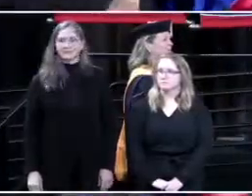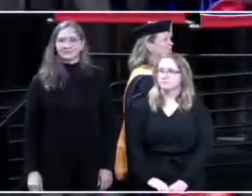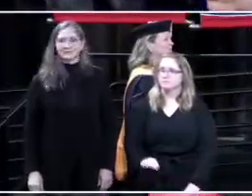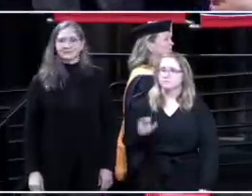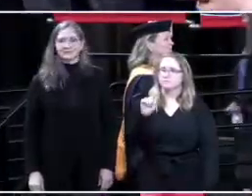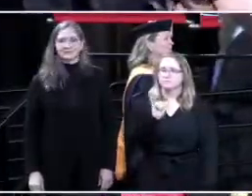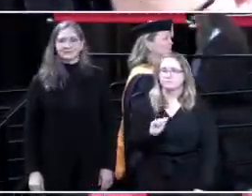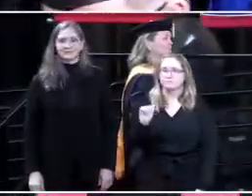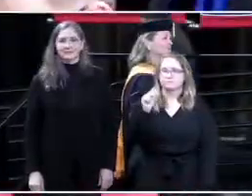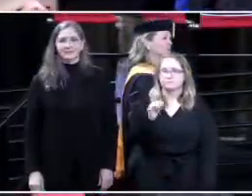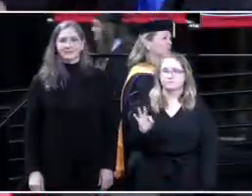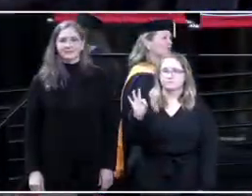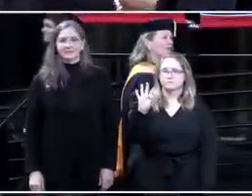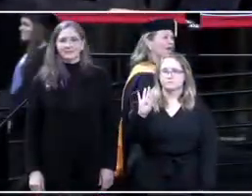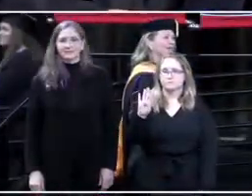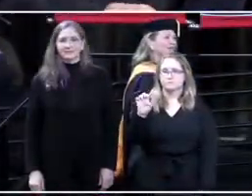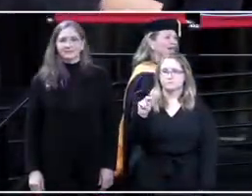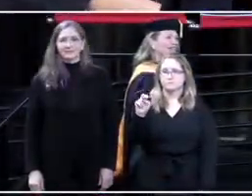Audrey Francis Bennett,